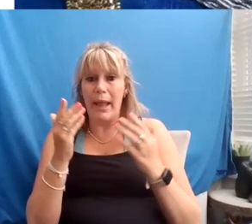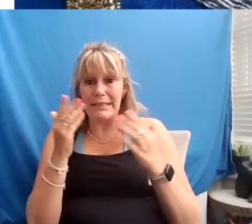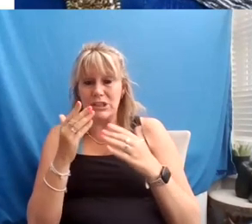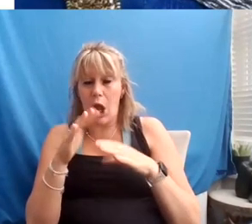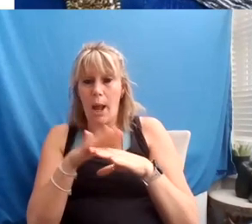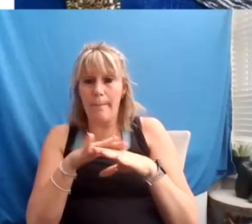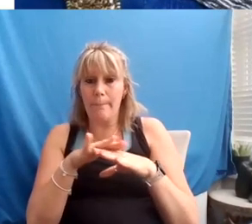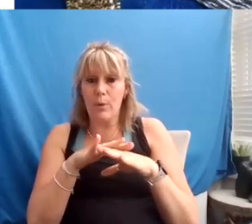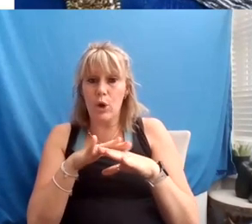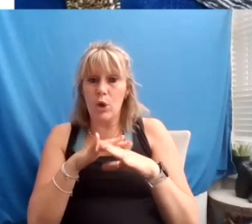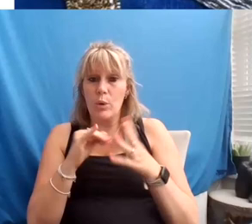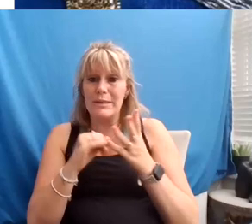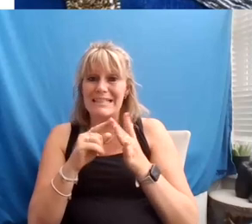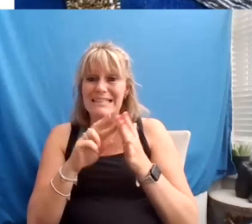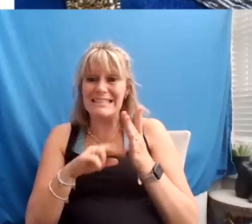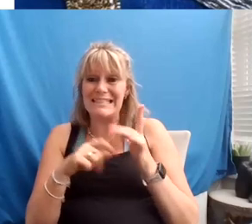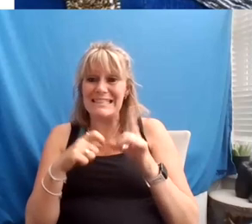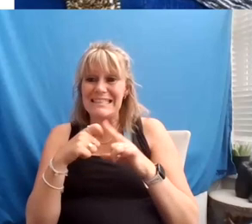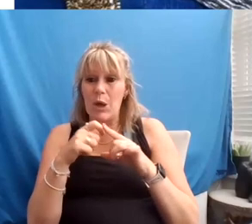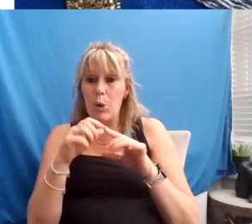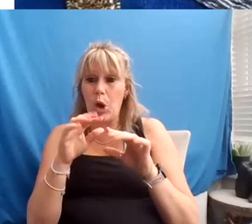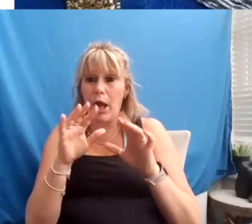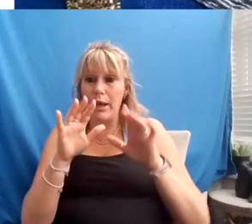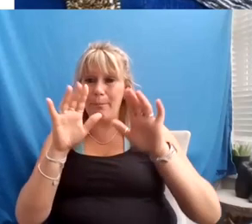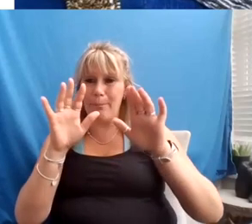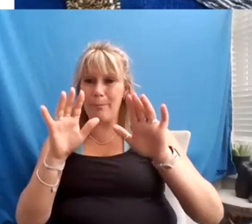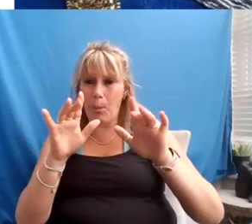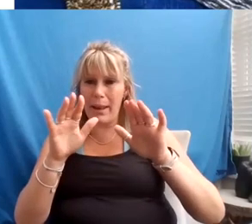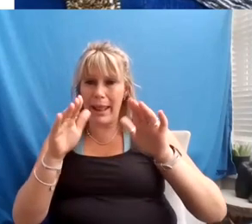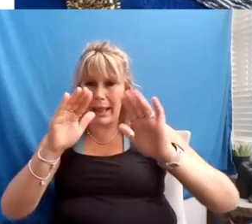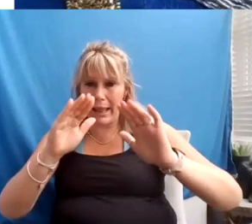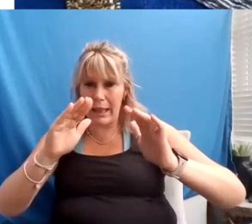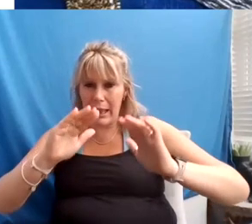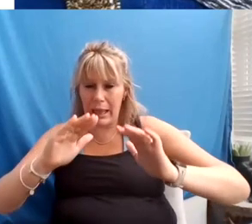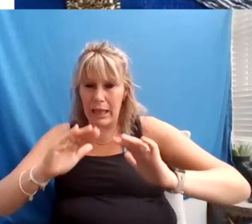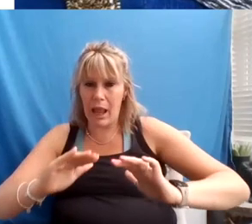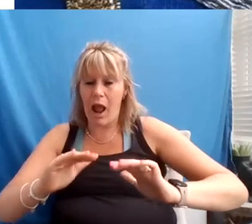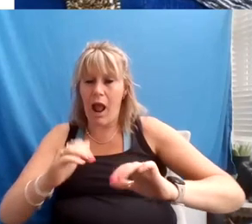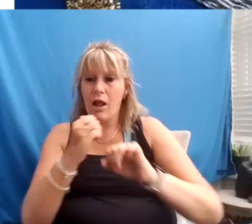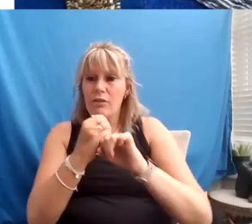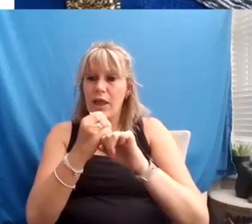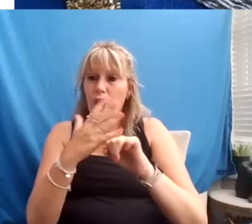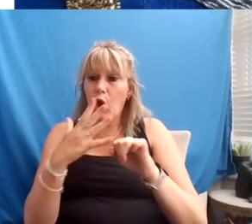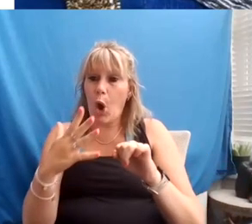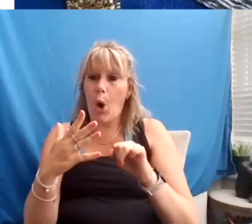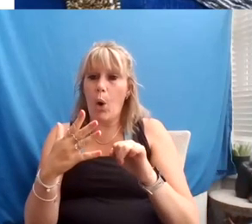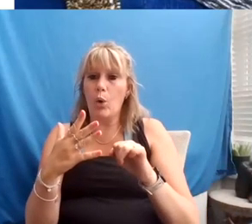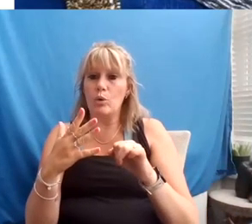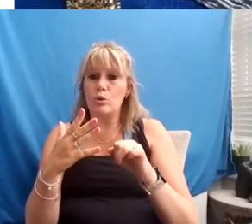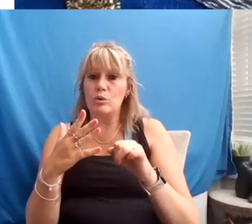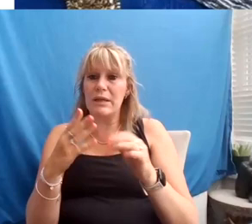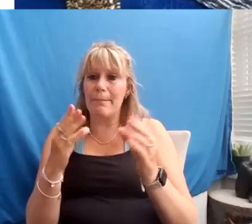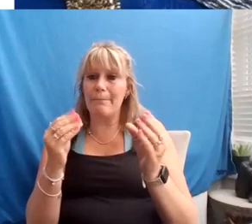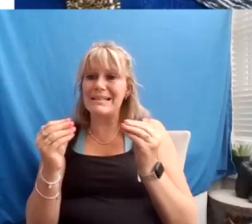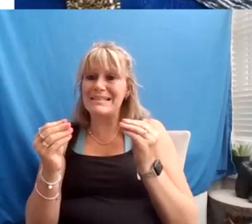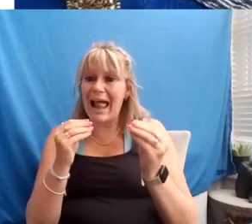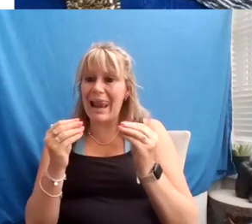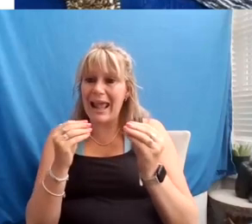silk dupey on kind of bobbly silk background, and then gold metallic threads which are sewn on like beads.